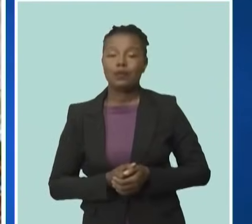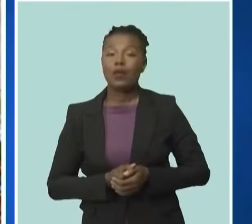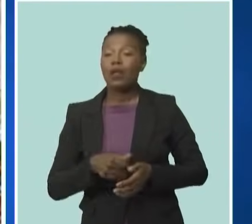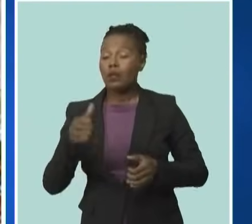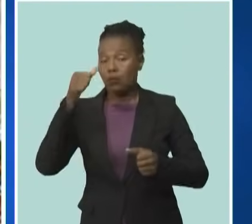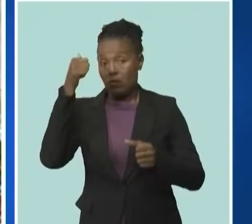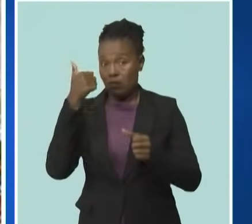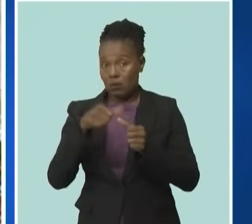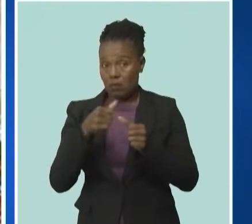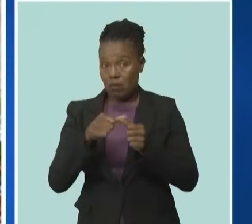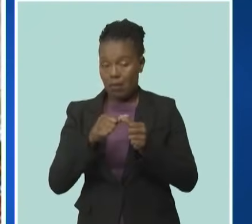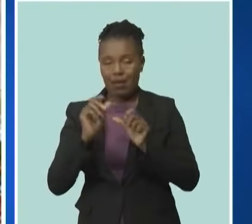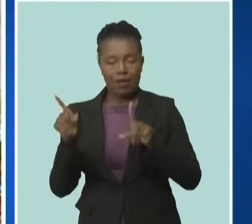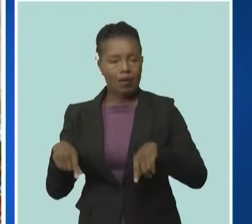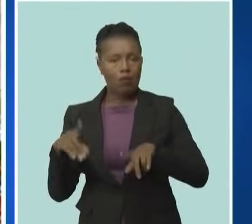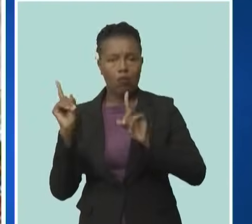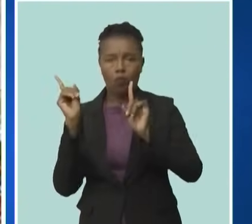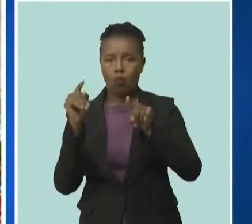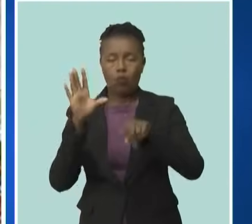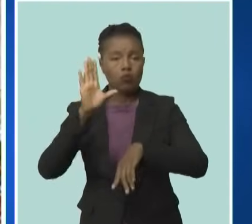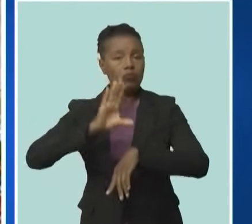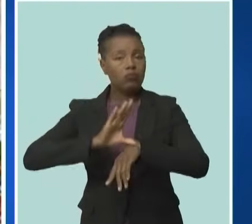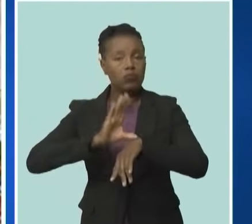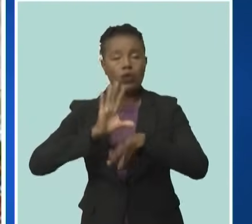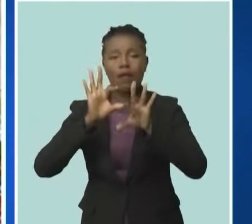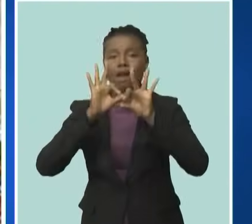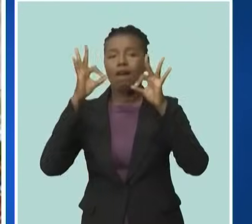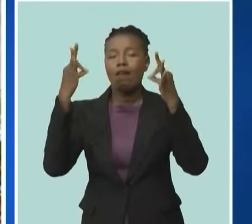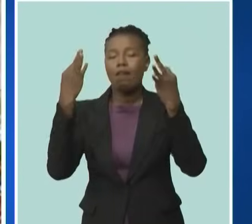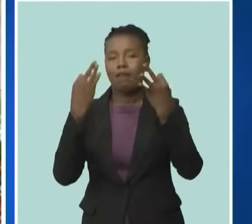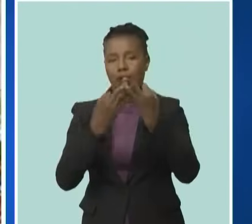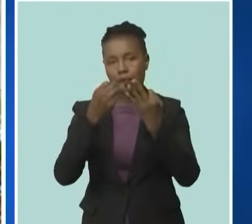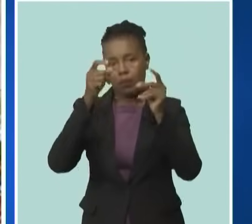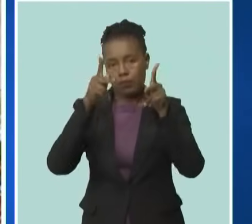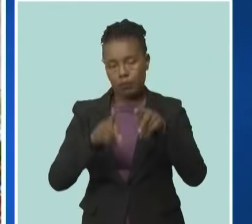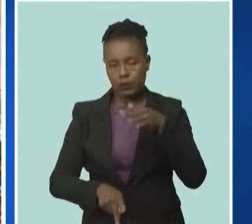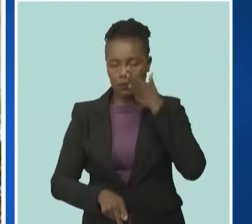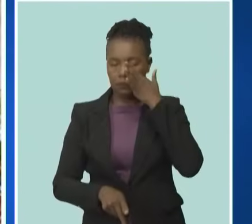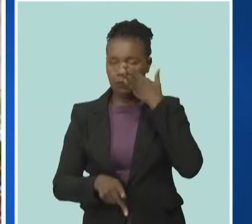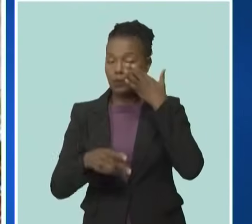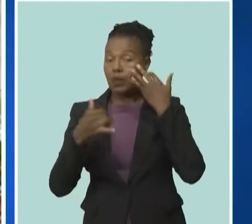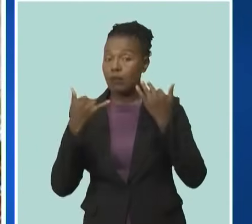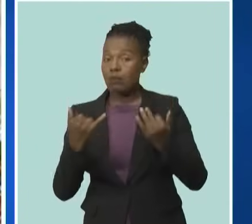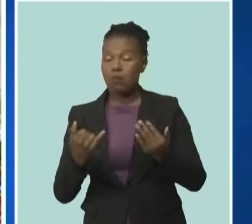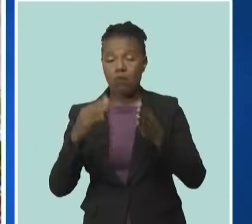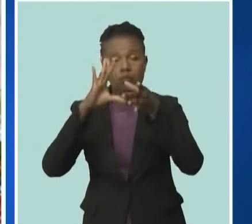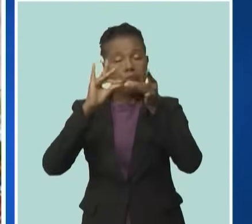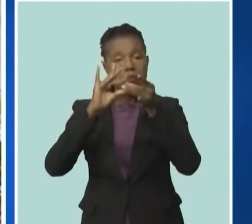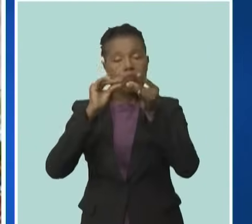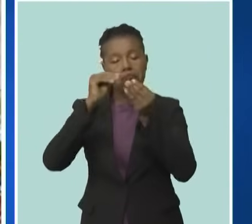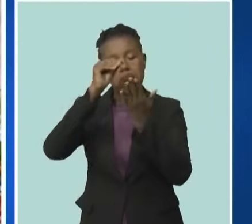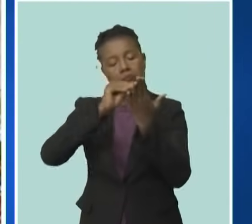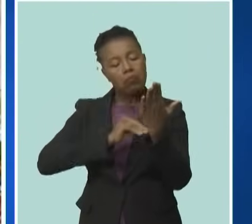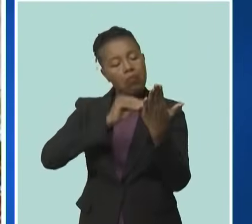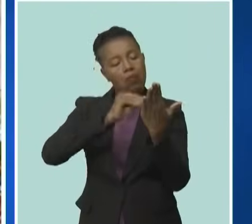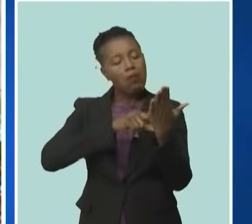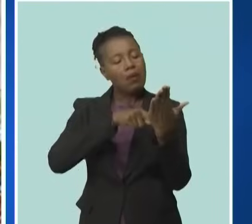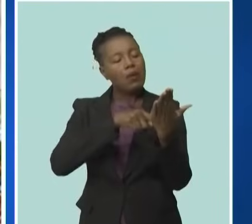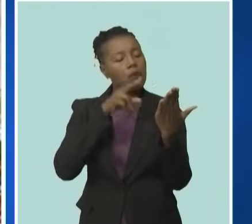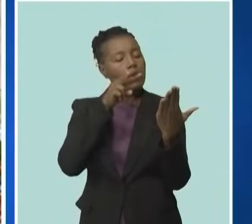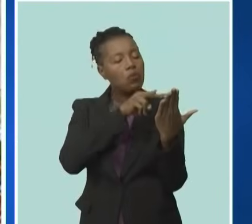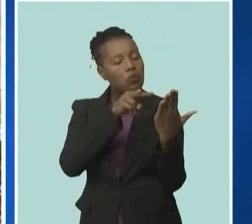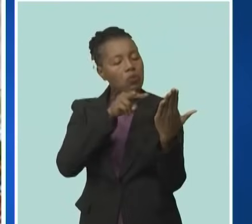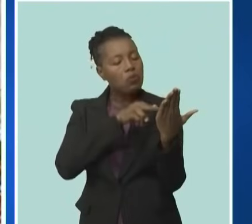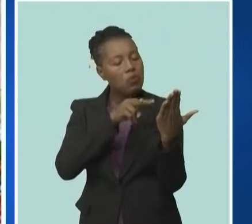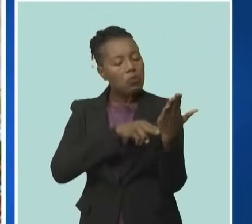a committed Christian and a true family man. Now we are reading stories about him in articles,